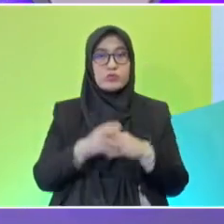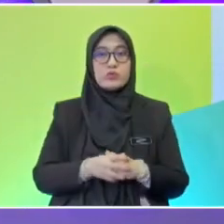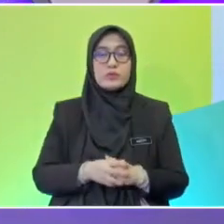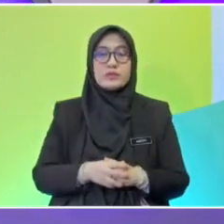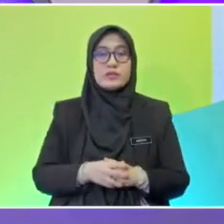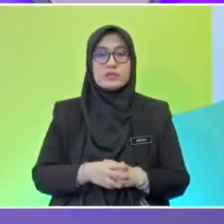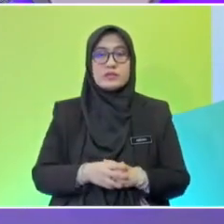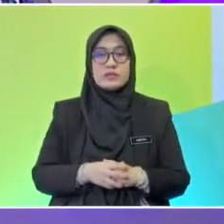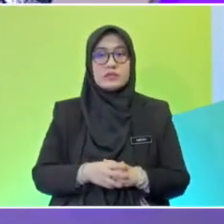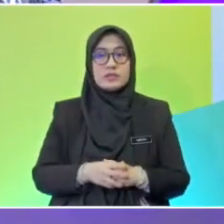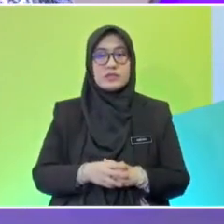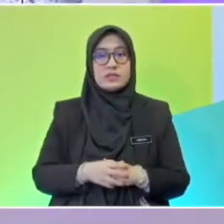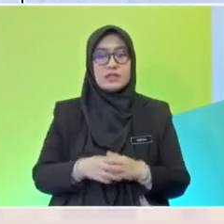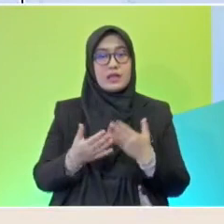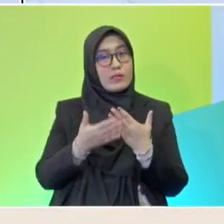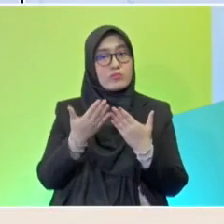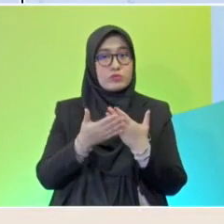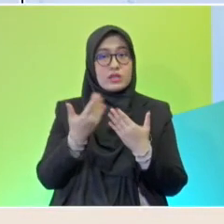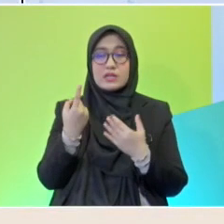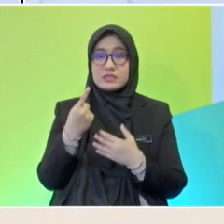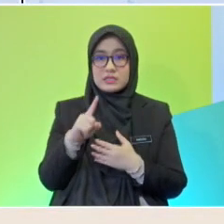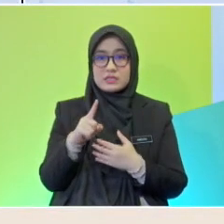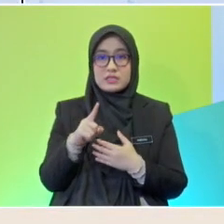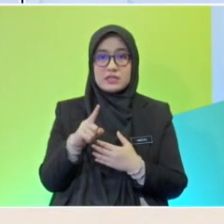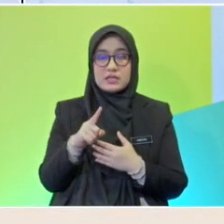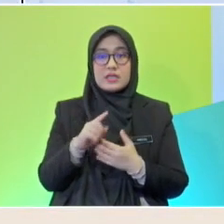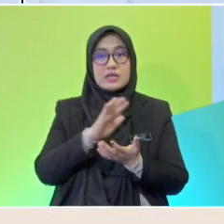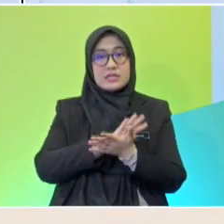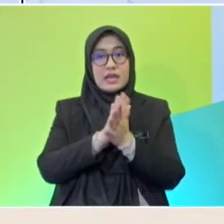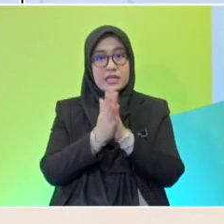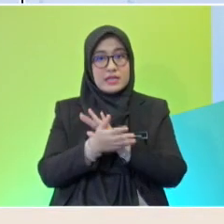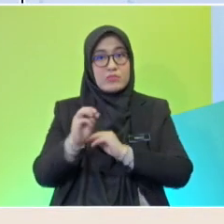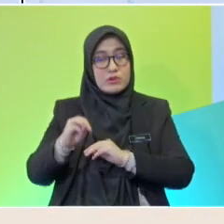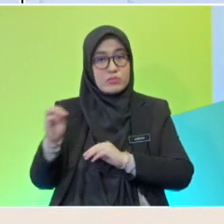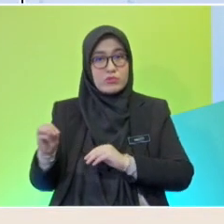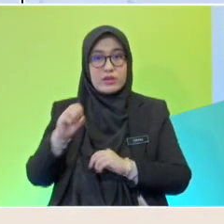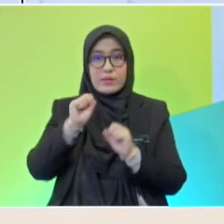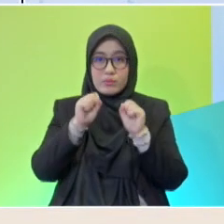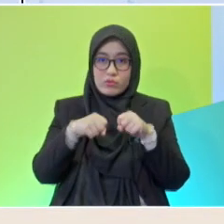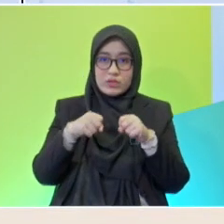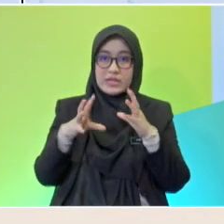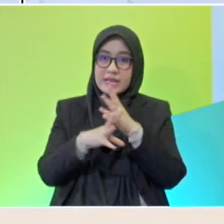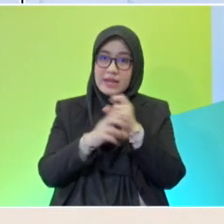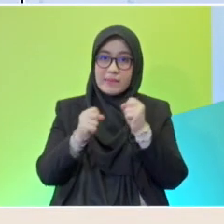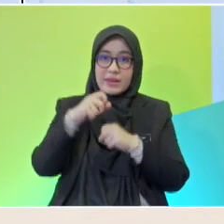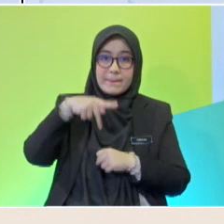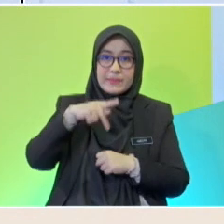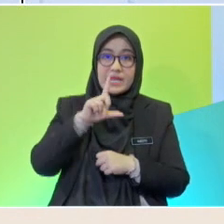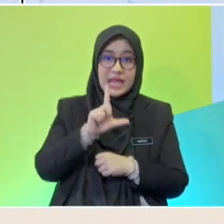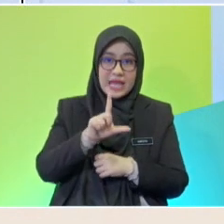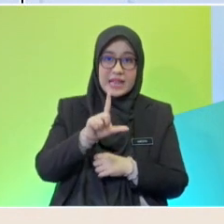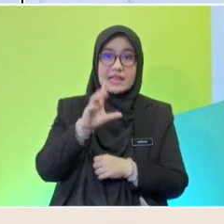tasks easily, if we look at the keywords that I've highlighted here, that's performance level 6. They're able